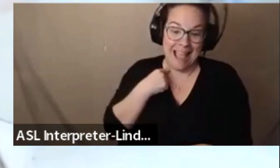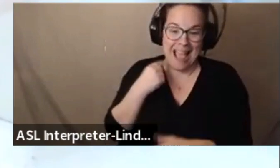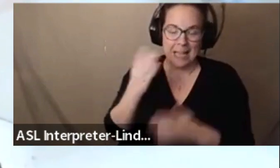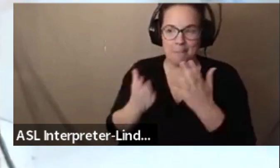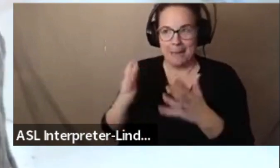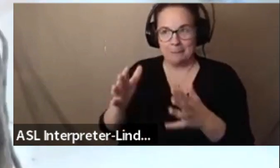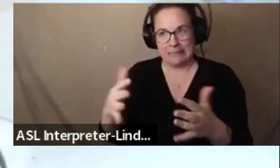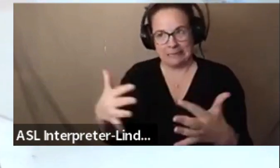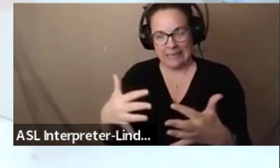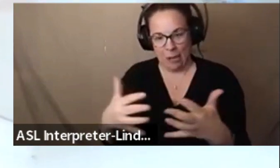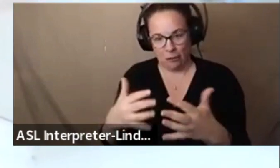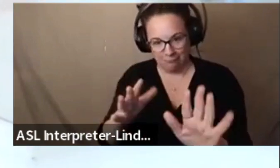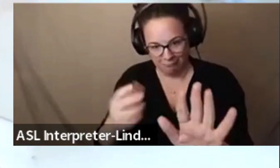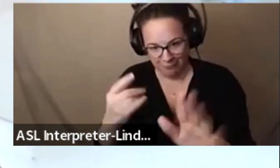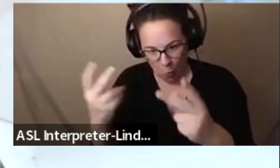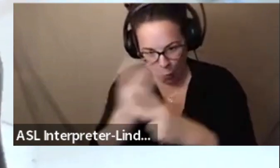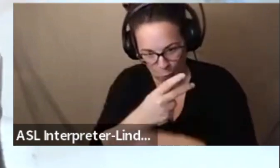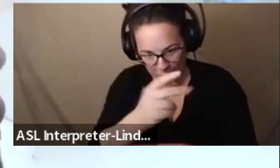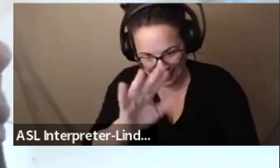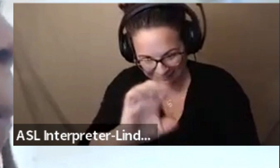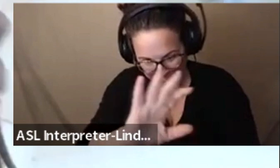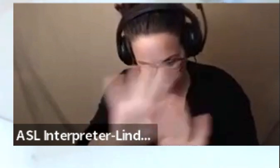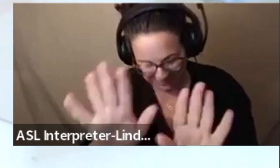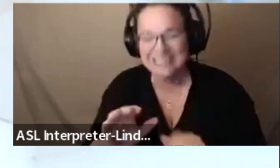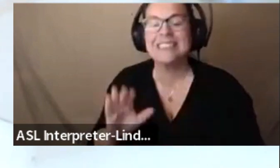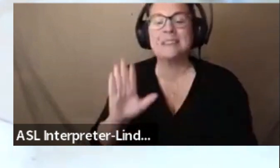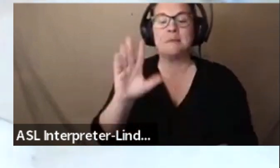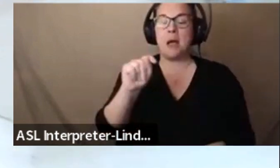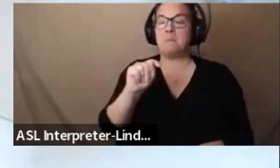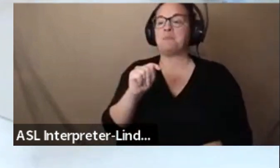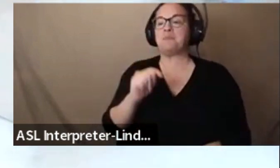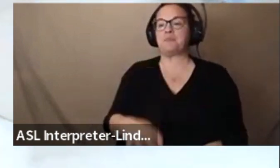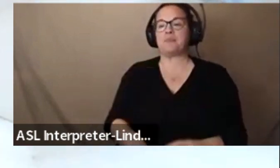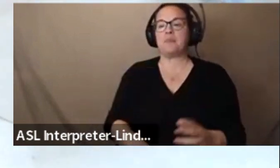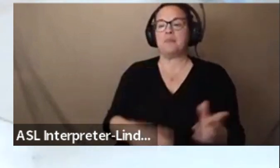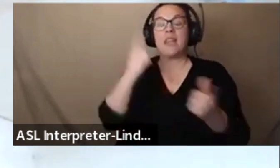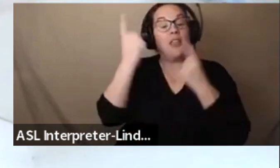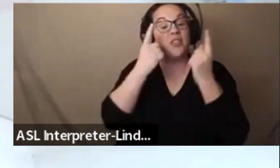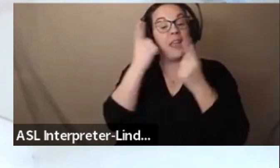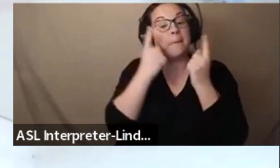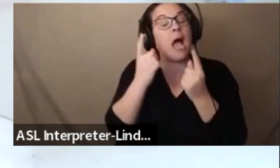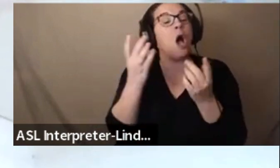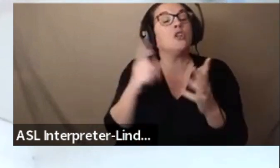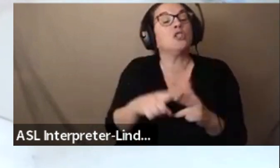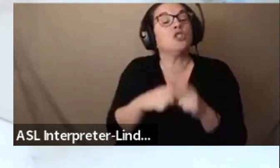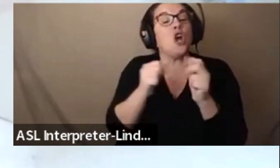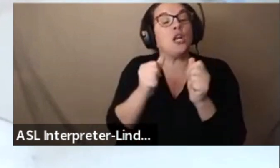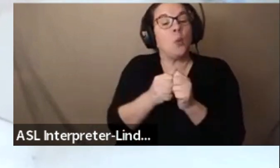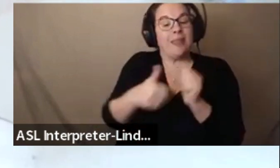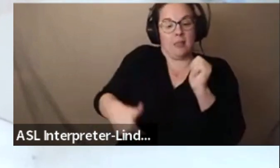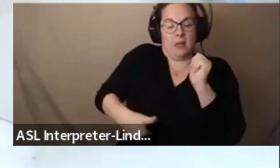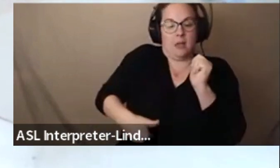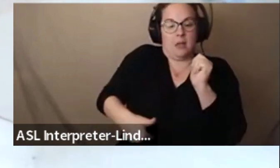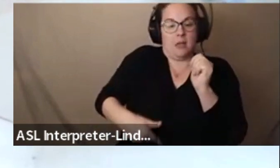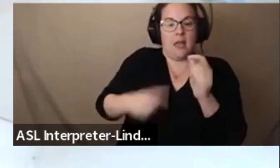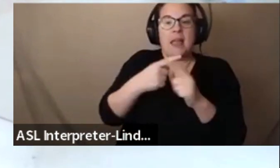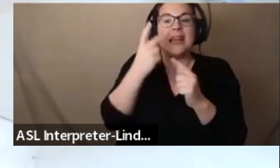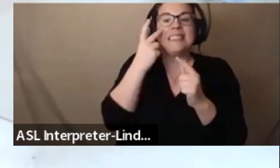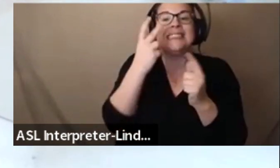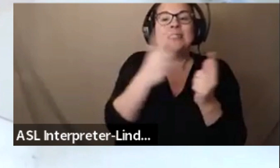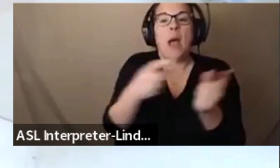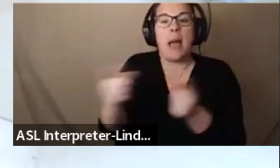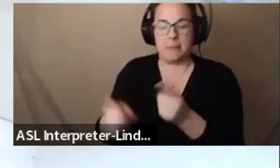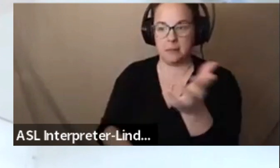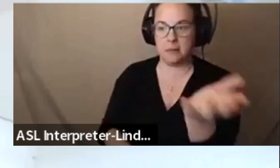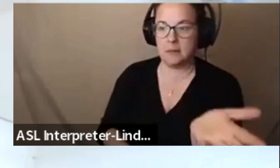and scary at worst, right? And so, but being honest about those impulses, and then seeing what new narratives come out of that.